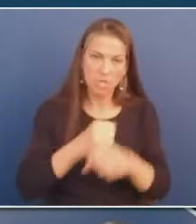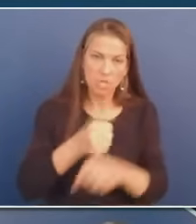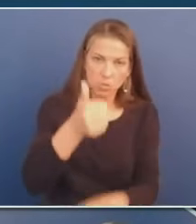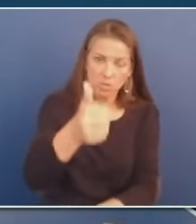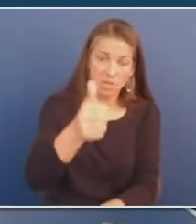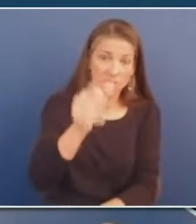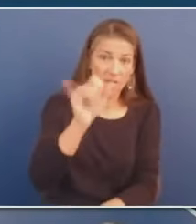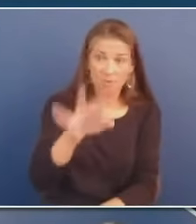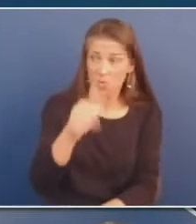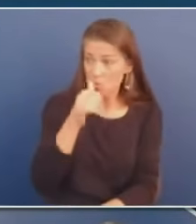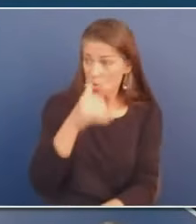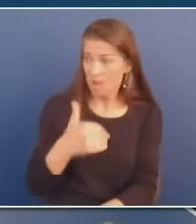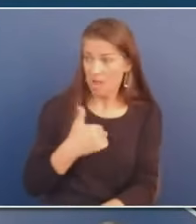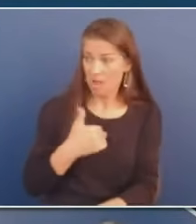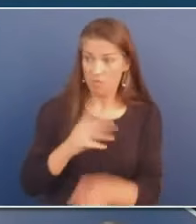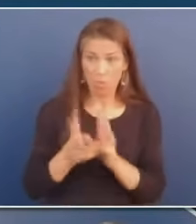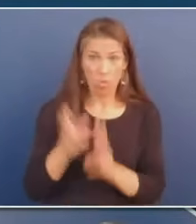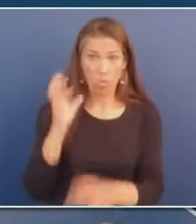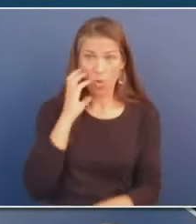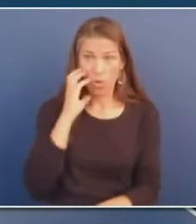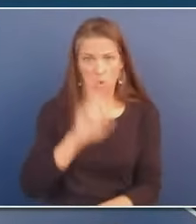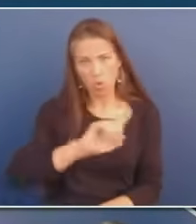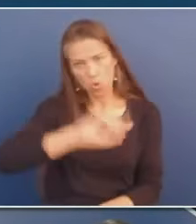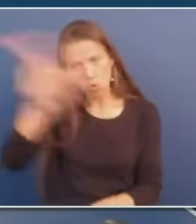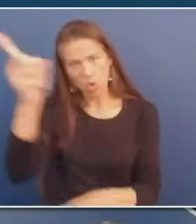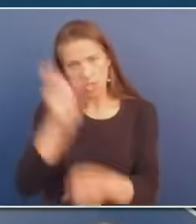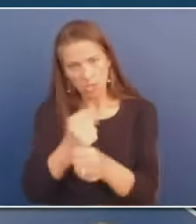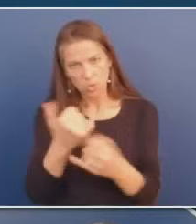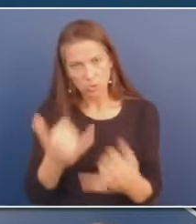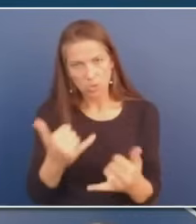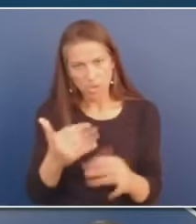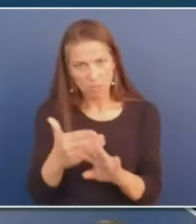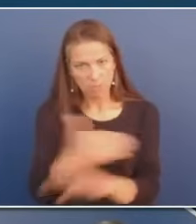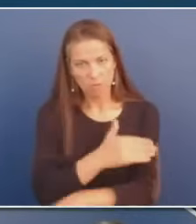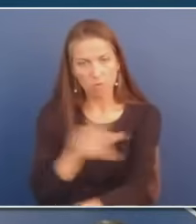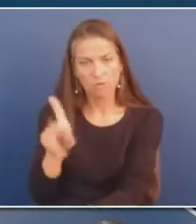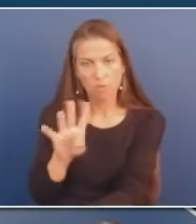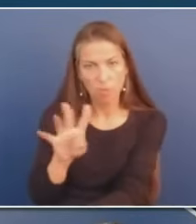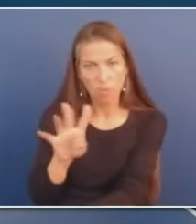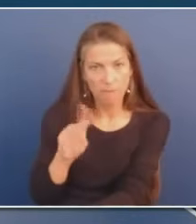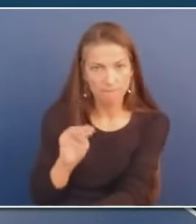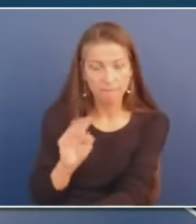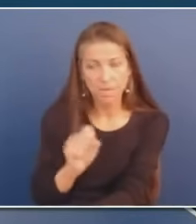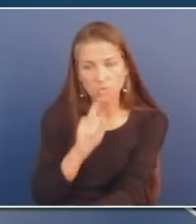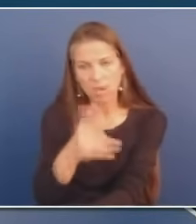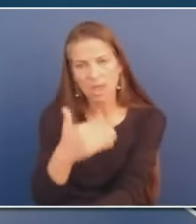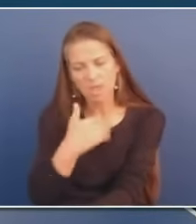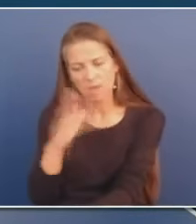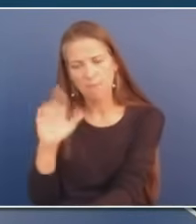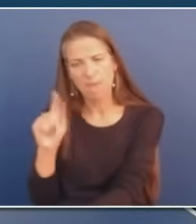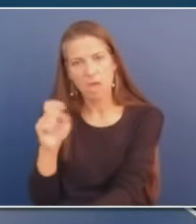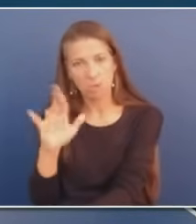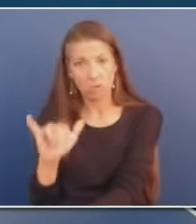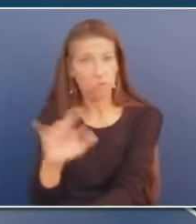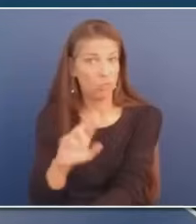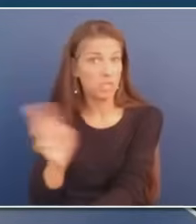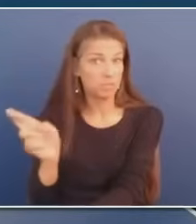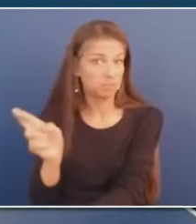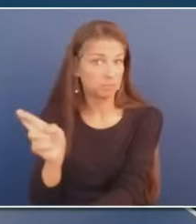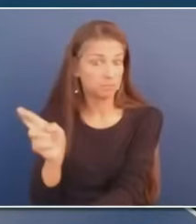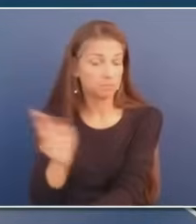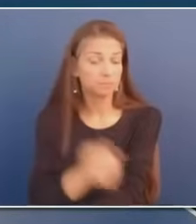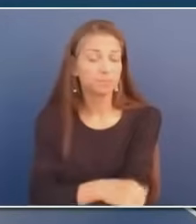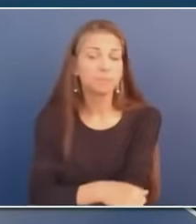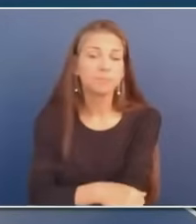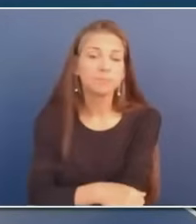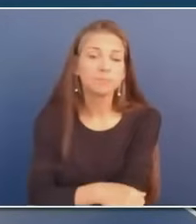weather radio, go get one today before 4 p.m. Make sure you have batteries for it. Again, let's go